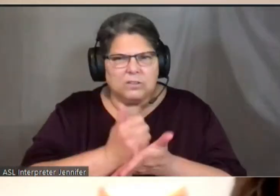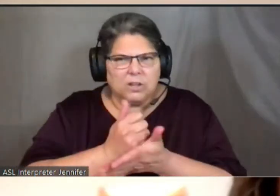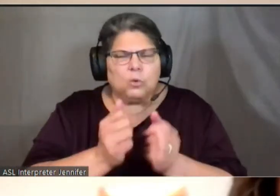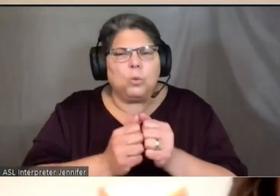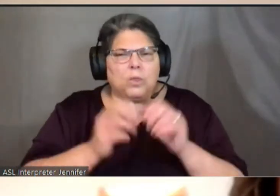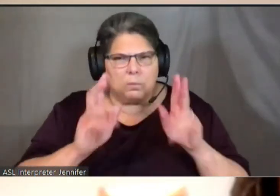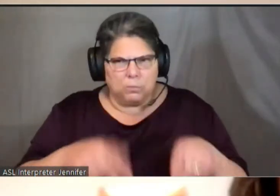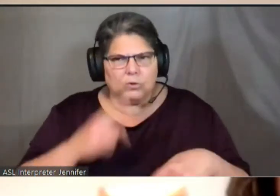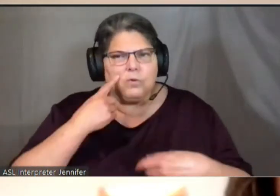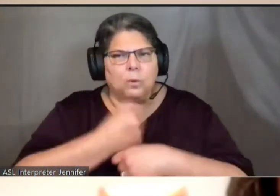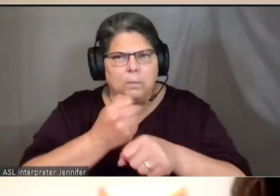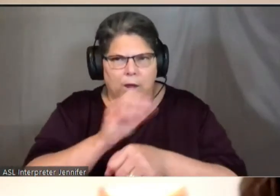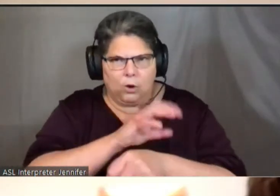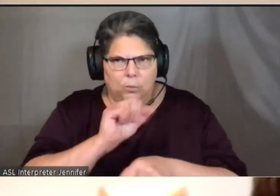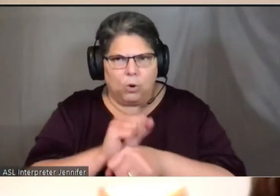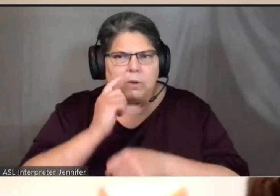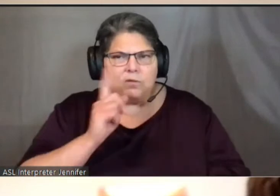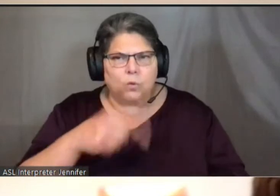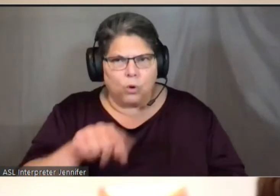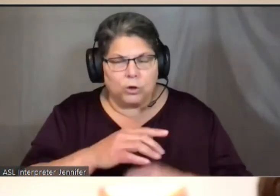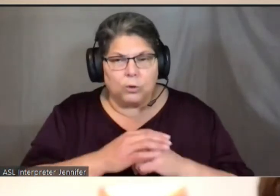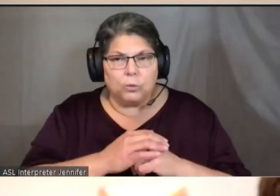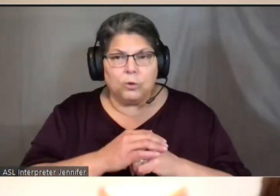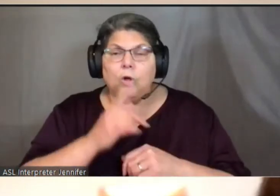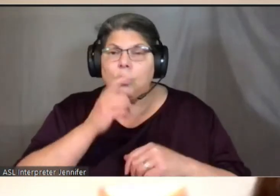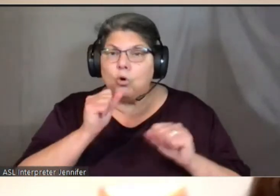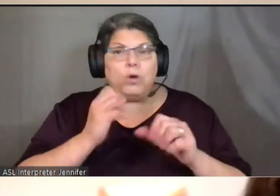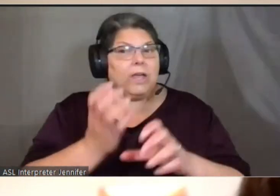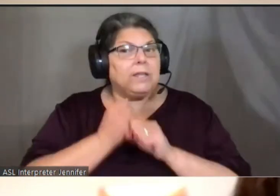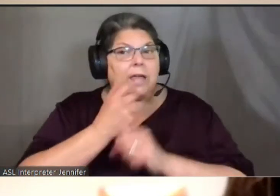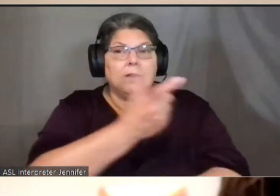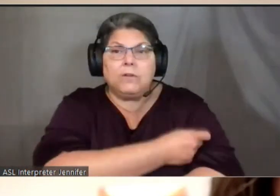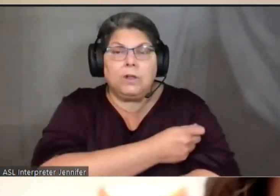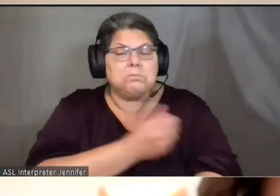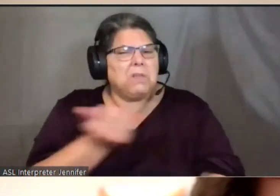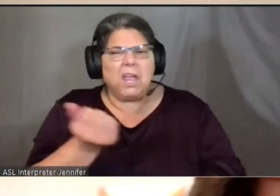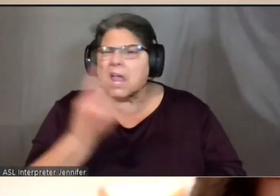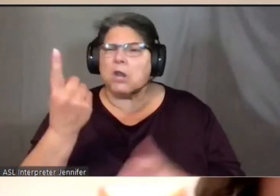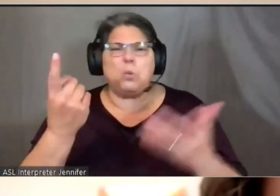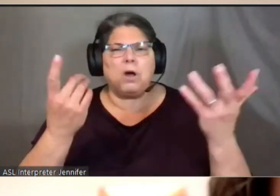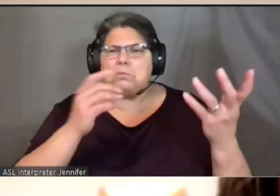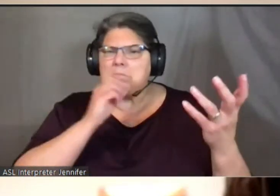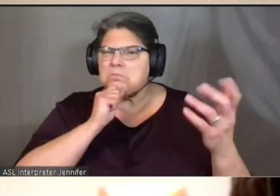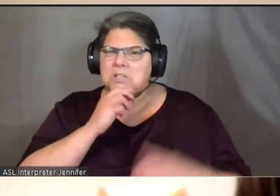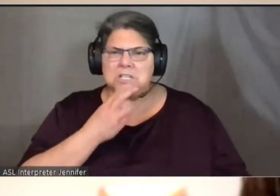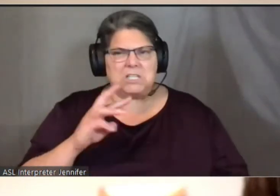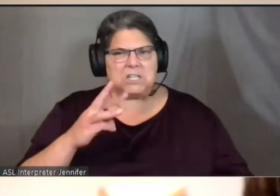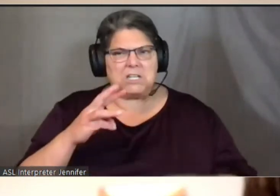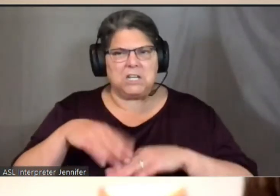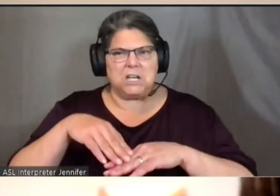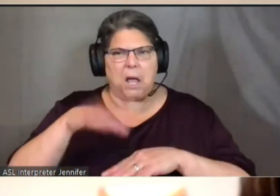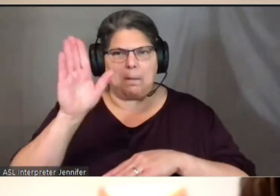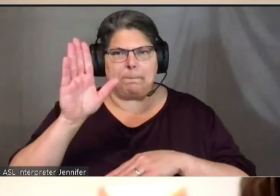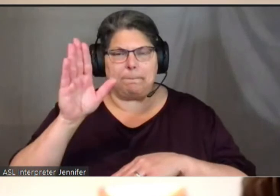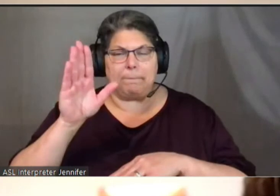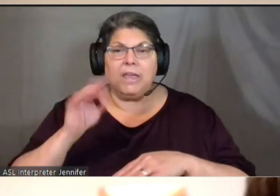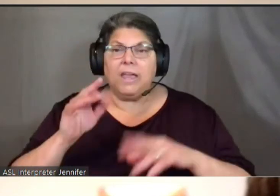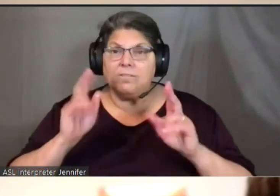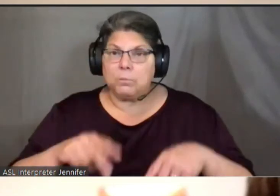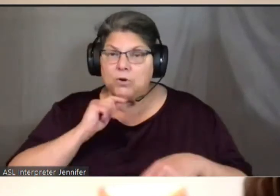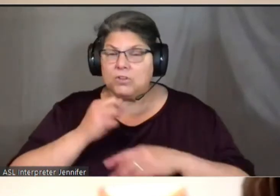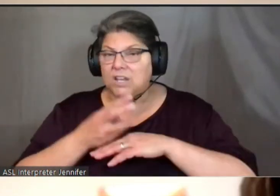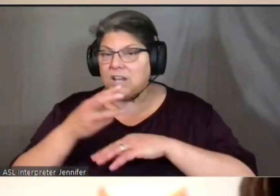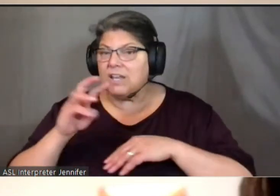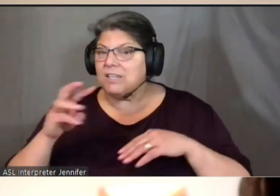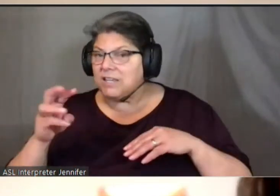these appointments. Eligibility now is anyone over 16 years old. Of course, if people are between 16 and